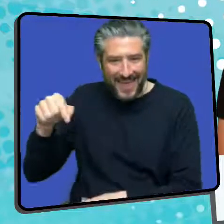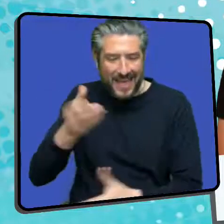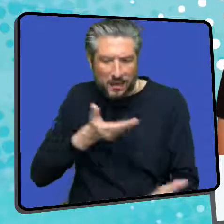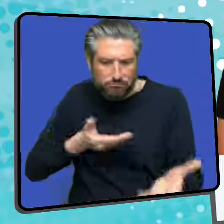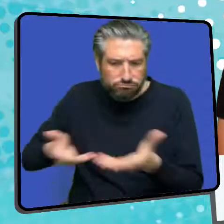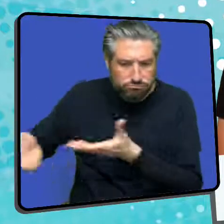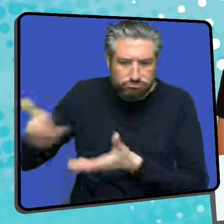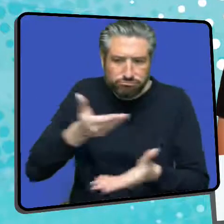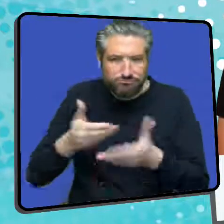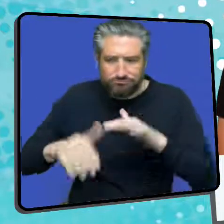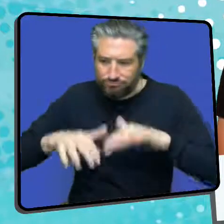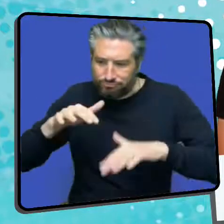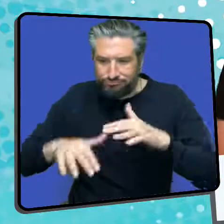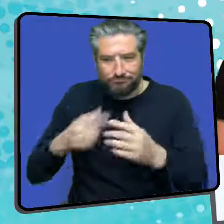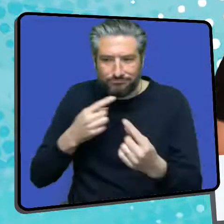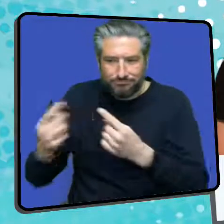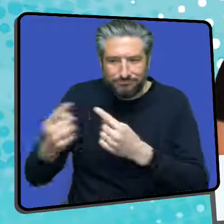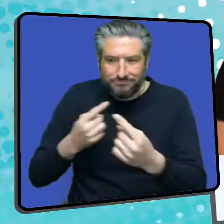ak.ms/a-bit-of-ai-cafe.